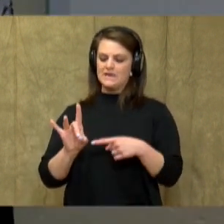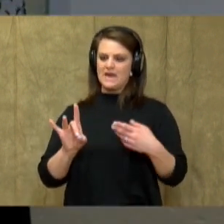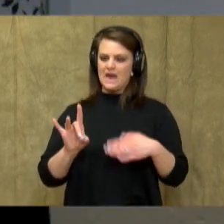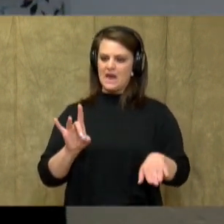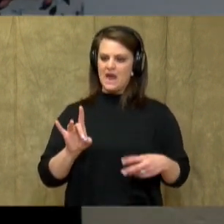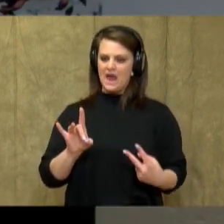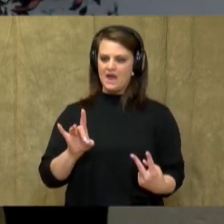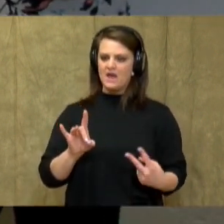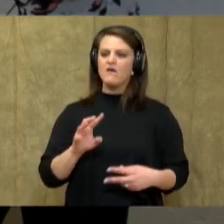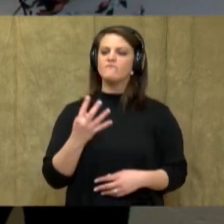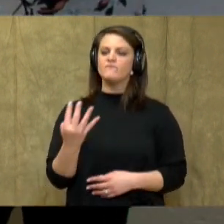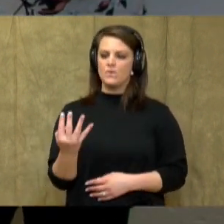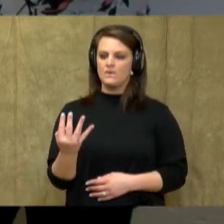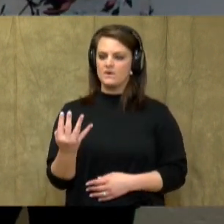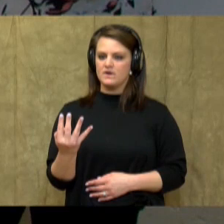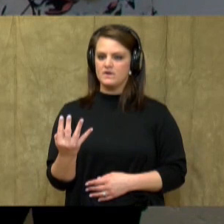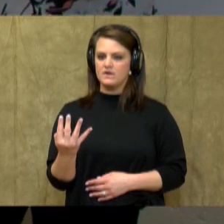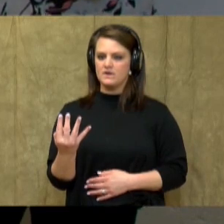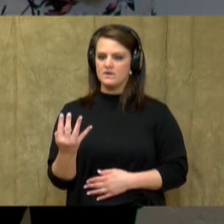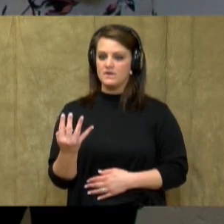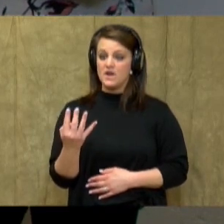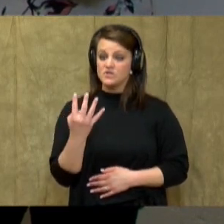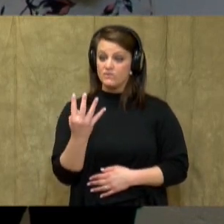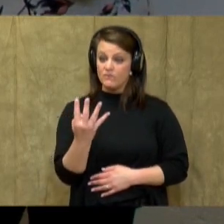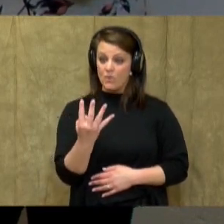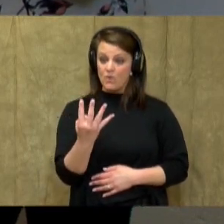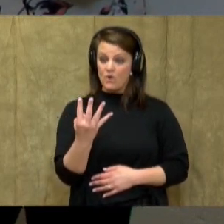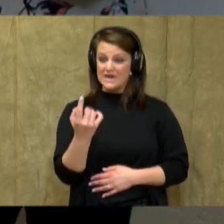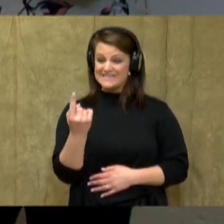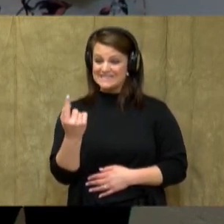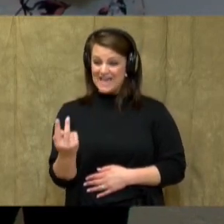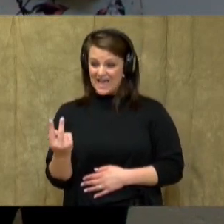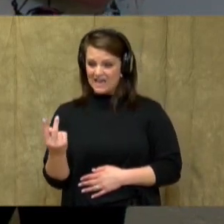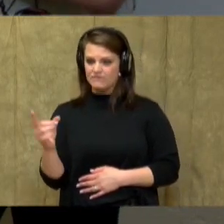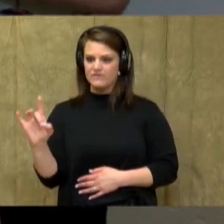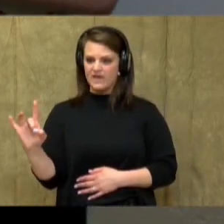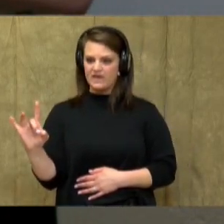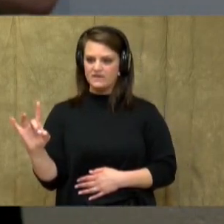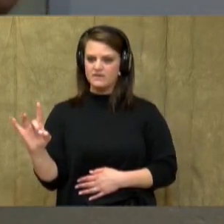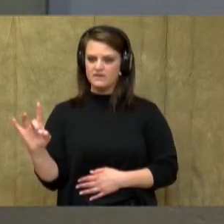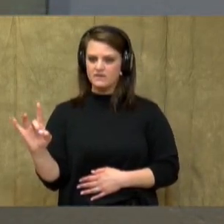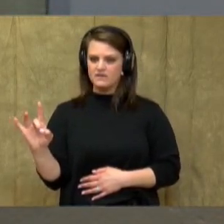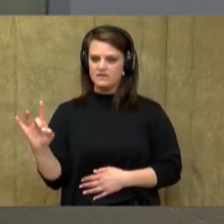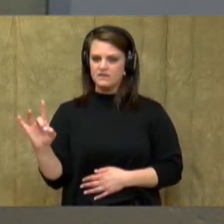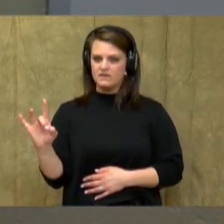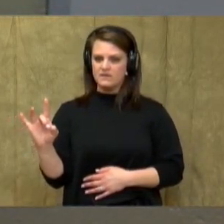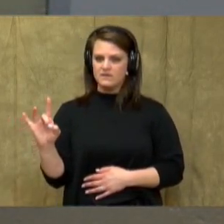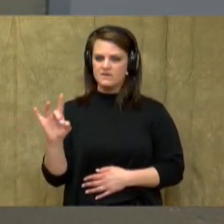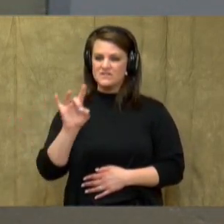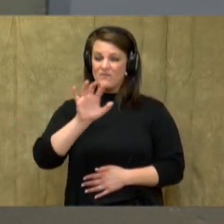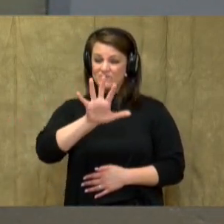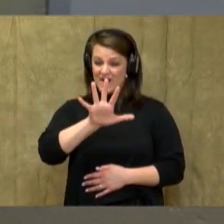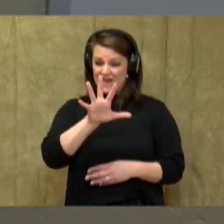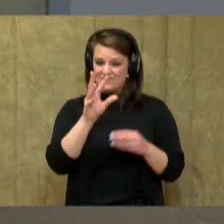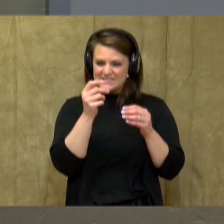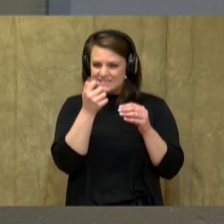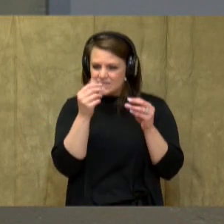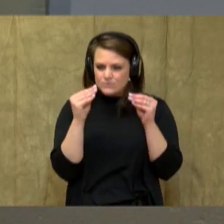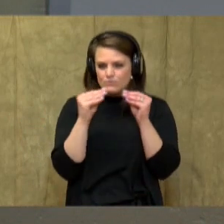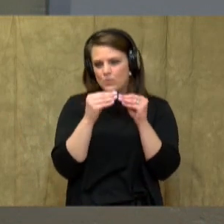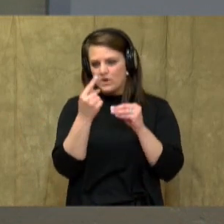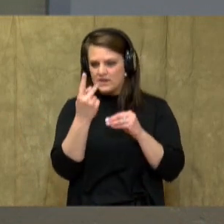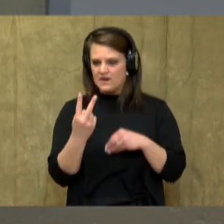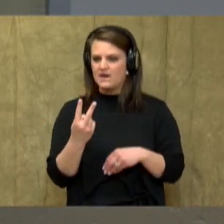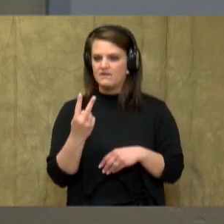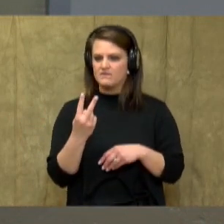Yeah, it's 4. So if 4 is half of 8, 5 is just a little over. So